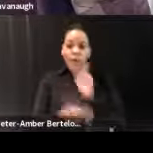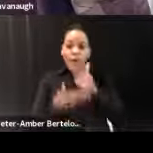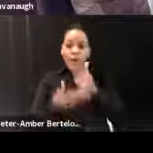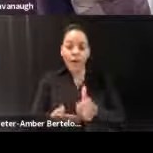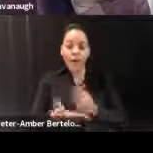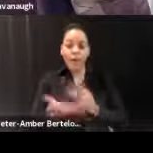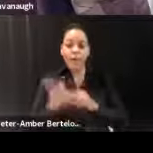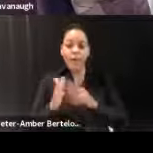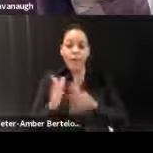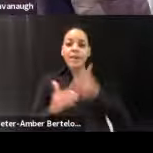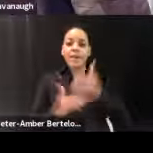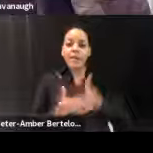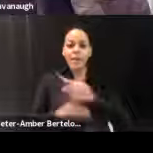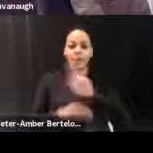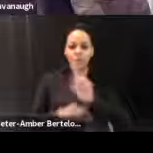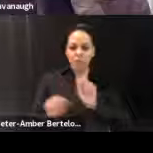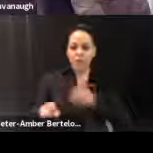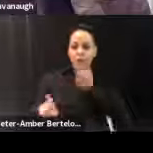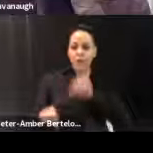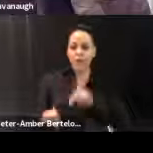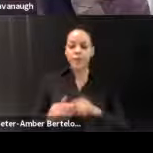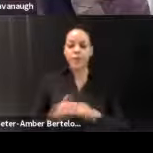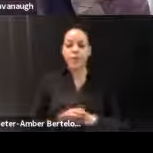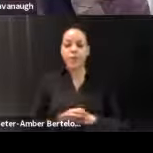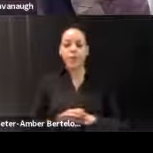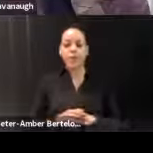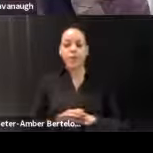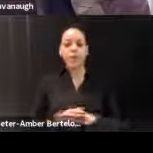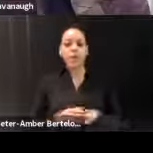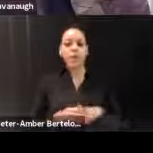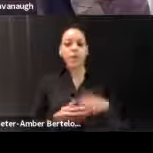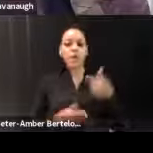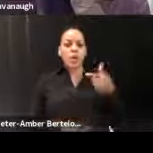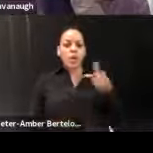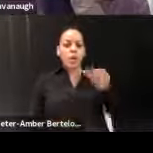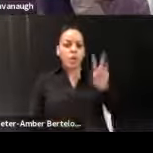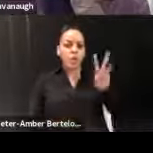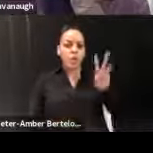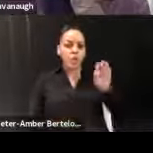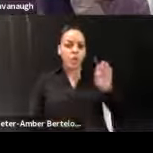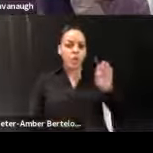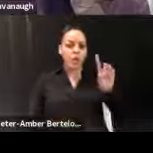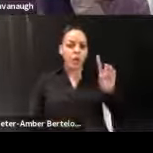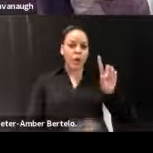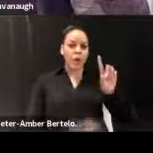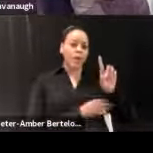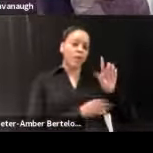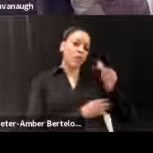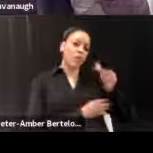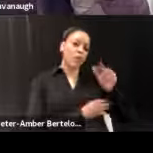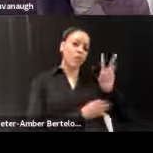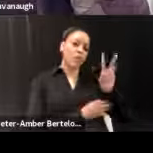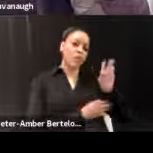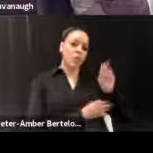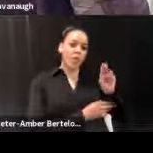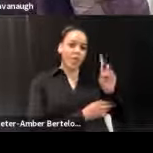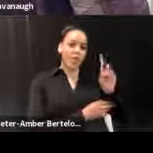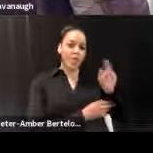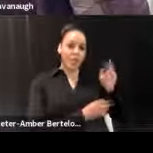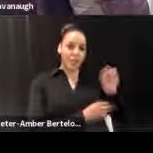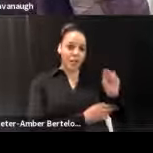the next question. What is it about Gwendolyn Brooks' poems that inspire you? And when did